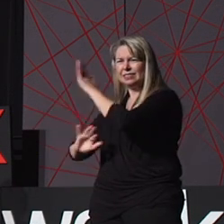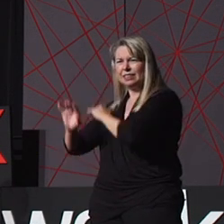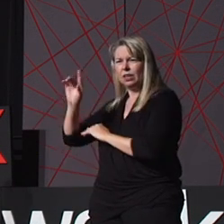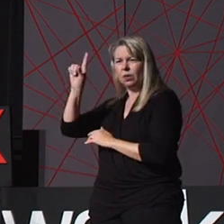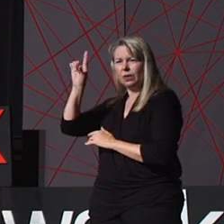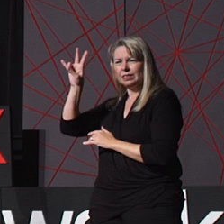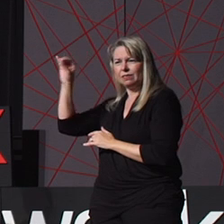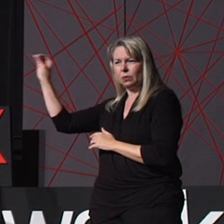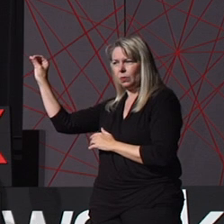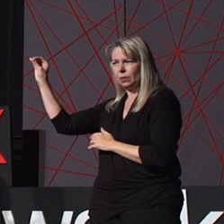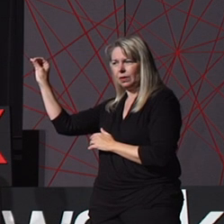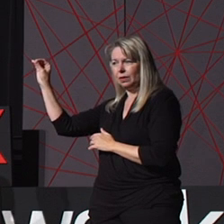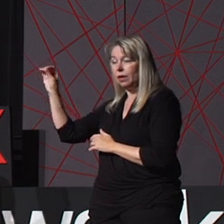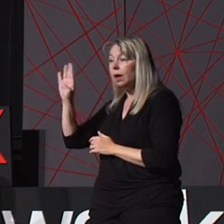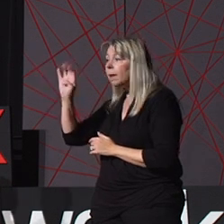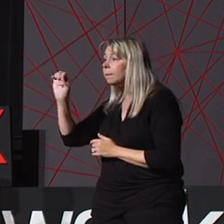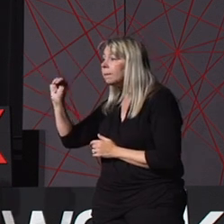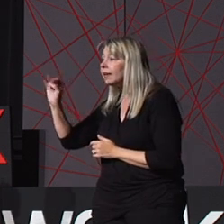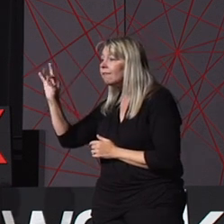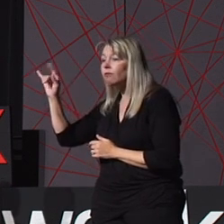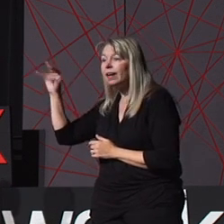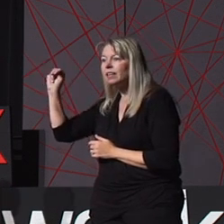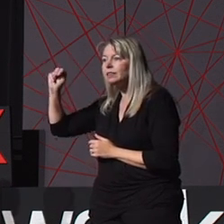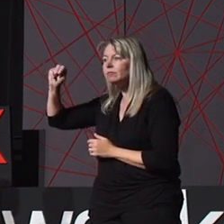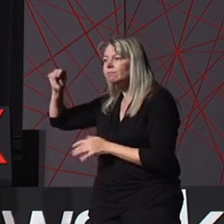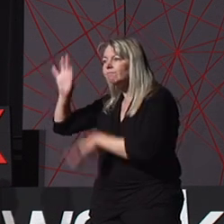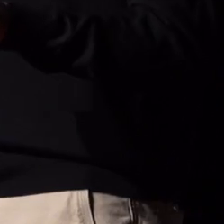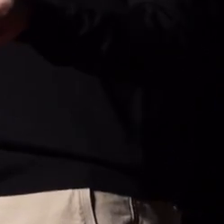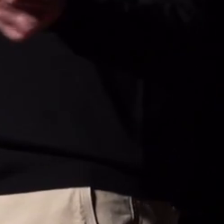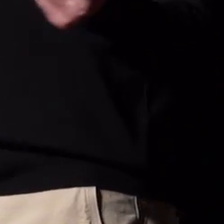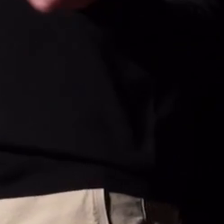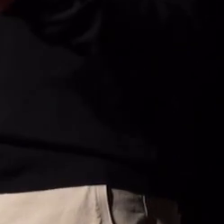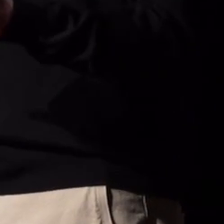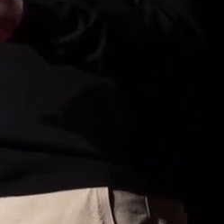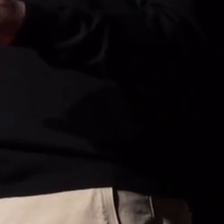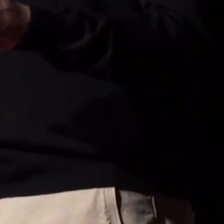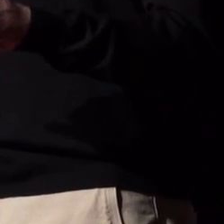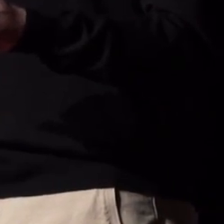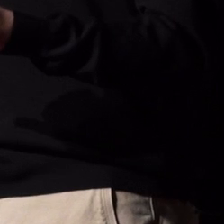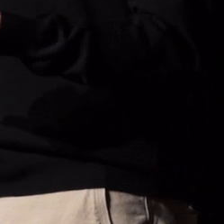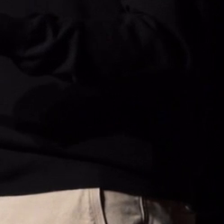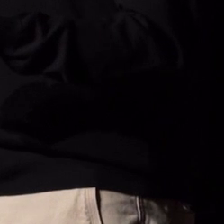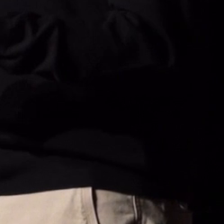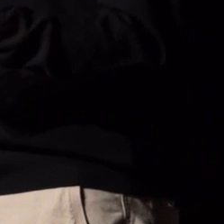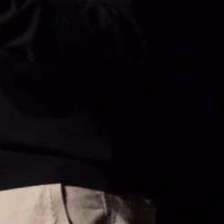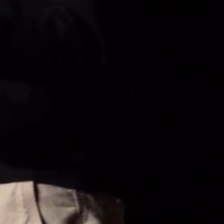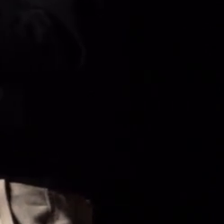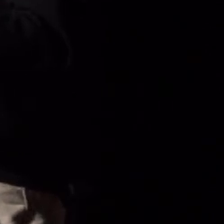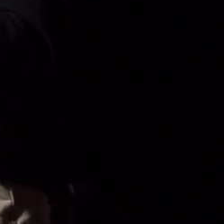Franklin started to explore electricity. You know, in the 18th century, they didn't have electricity in the homes.